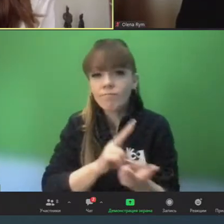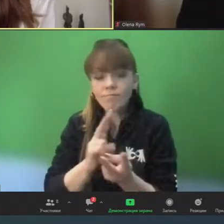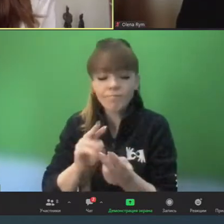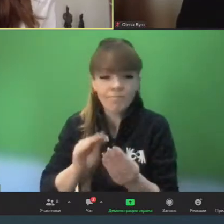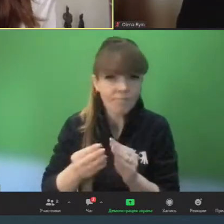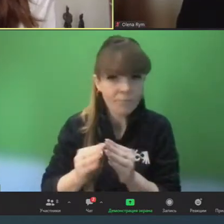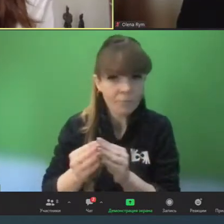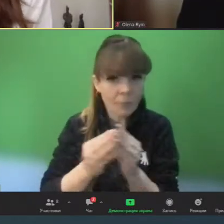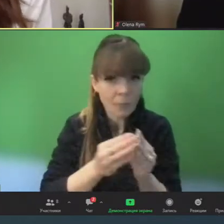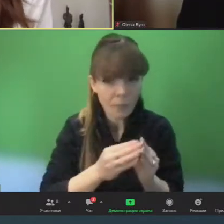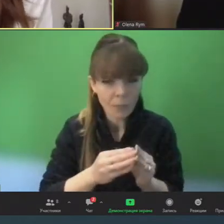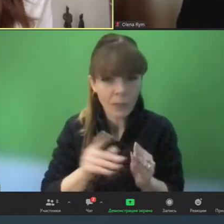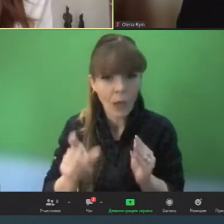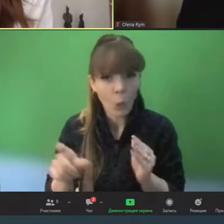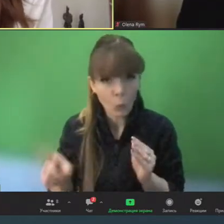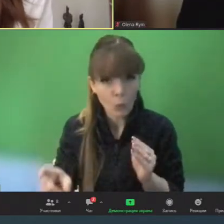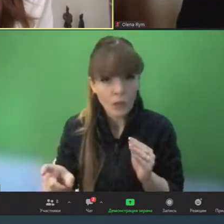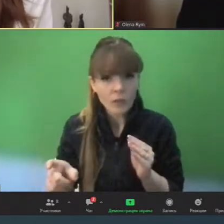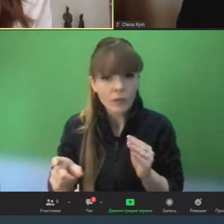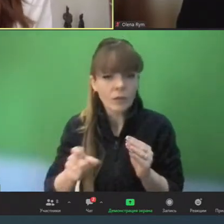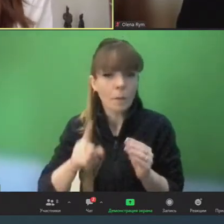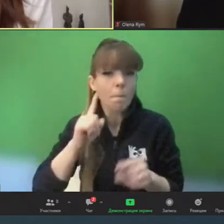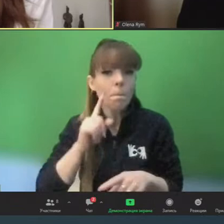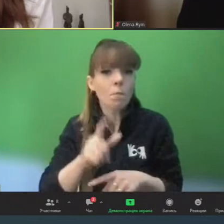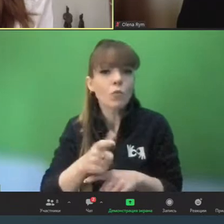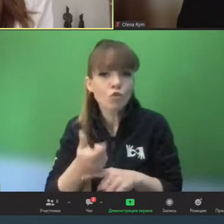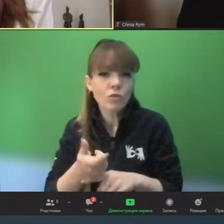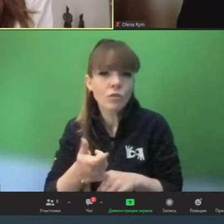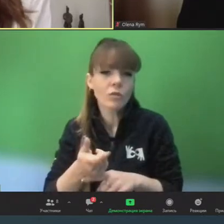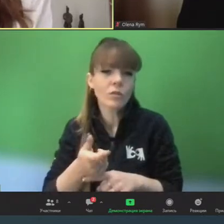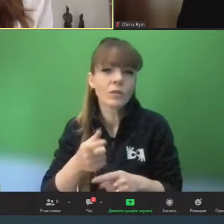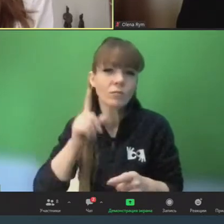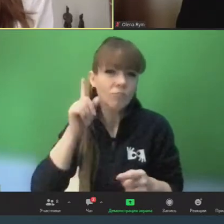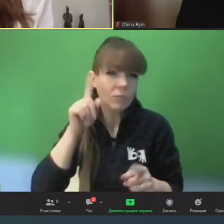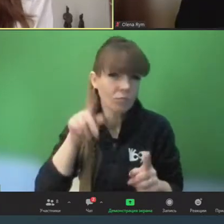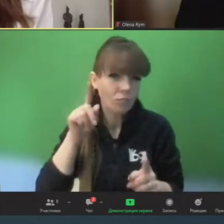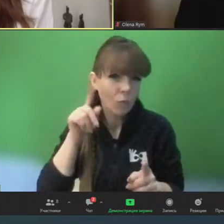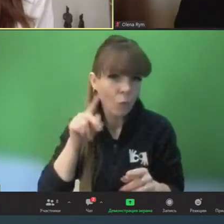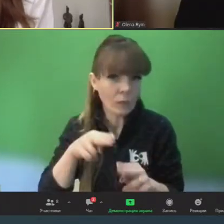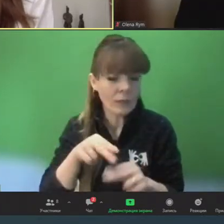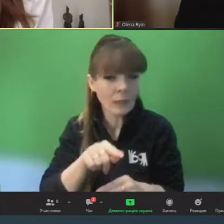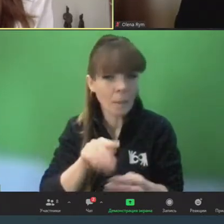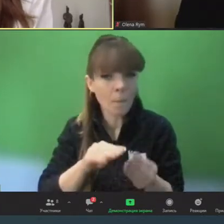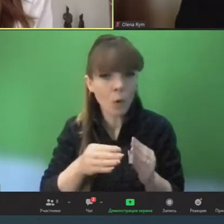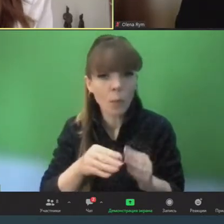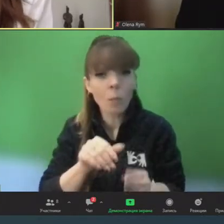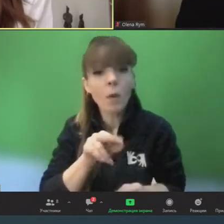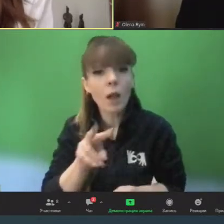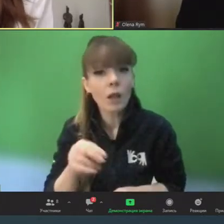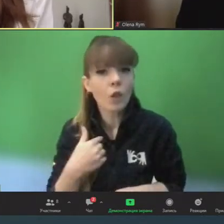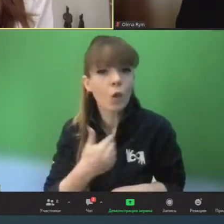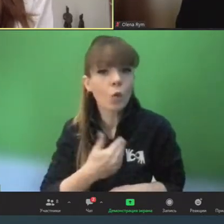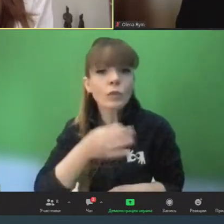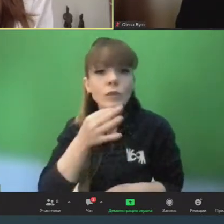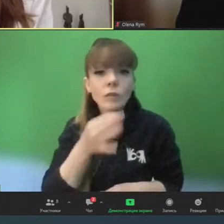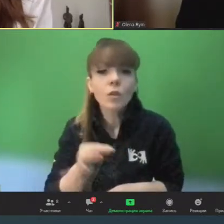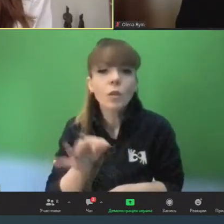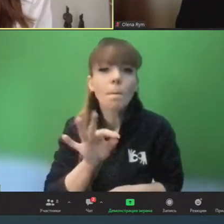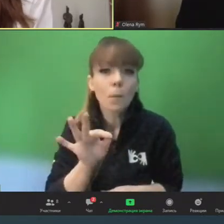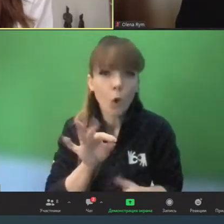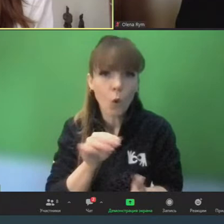not enlist all those challenges, but people are aware of these problems. The